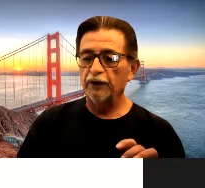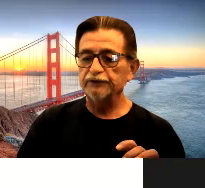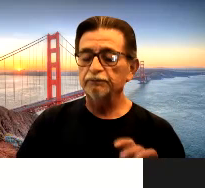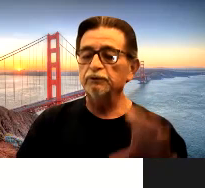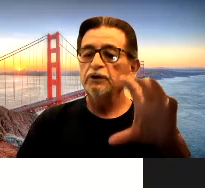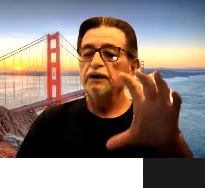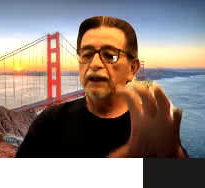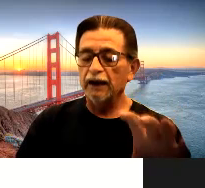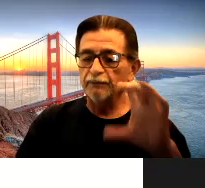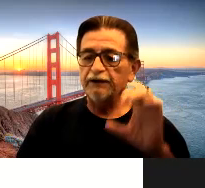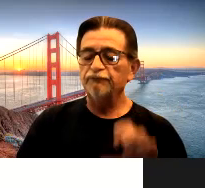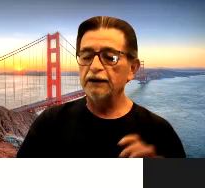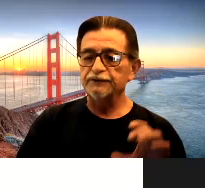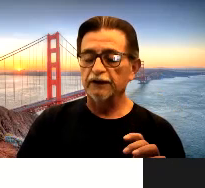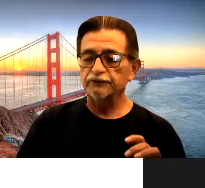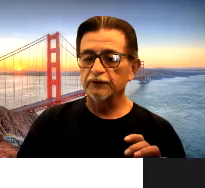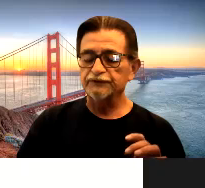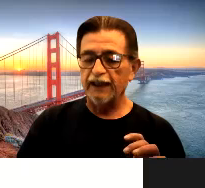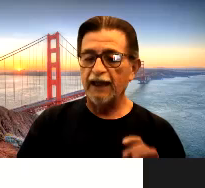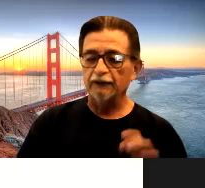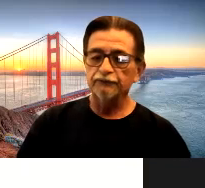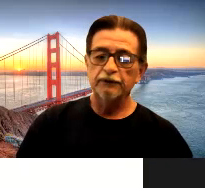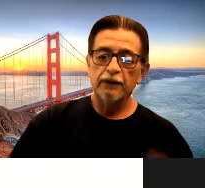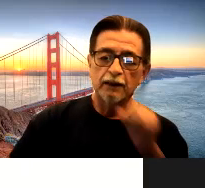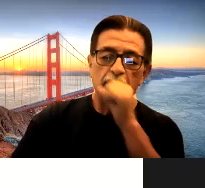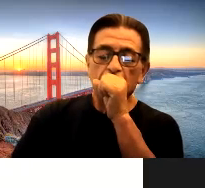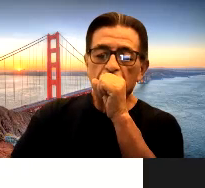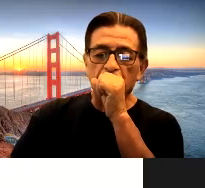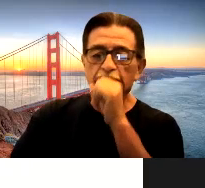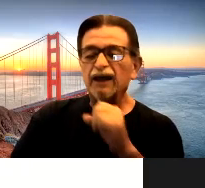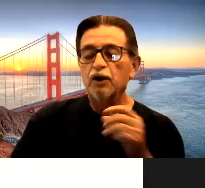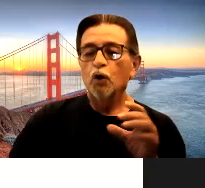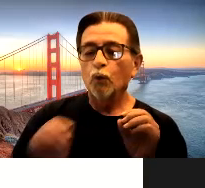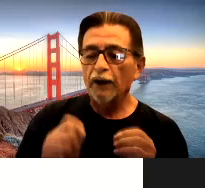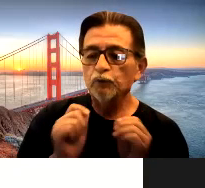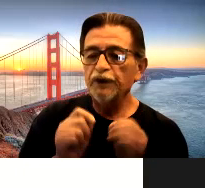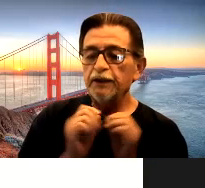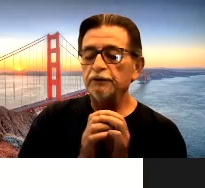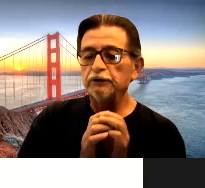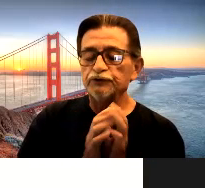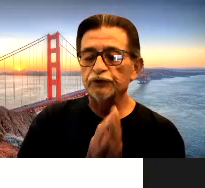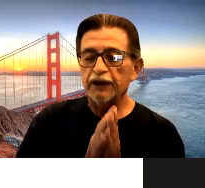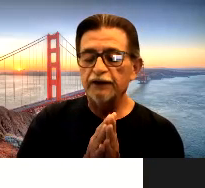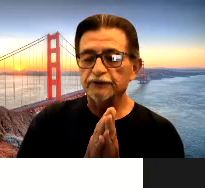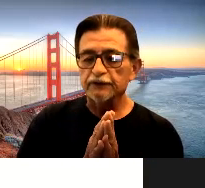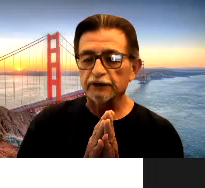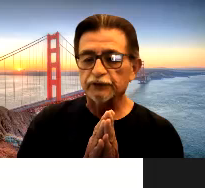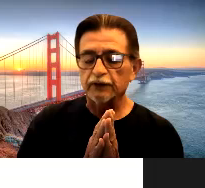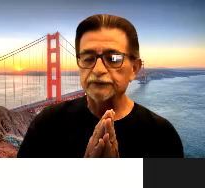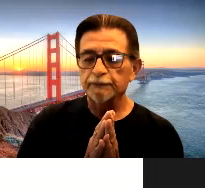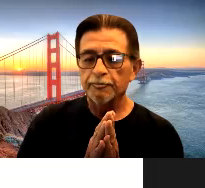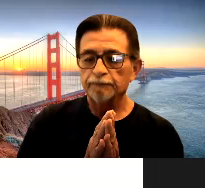on the periodic table and how many valence electrons they have. Okay, when we lose or gain